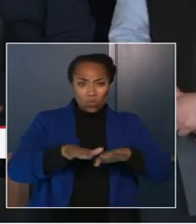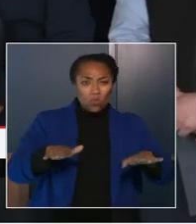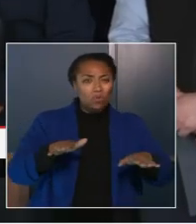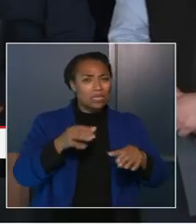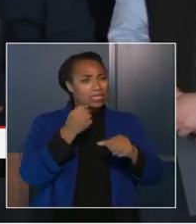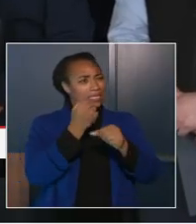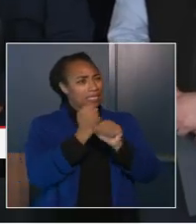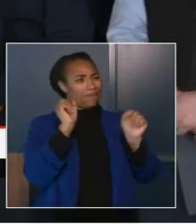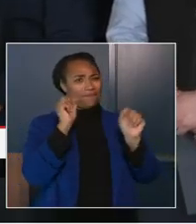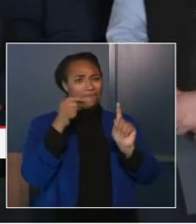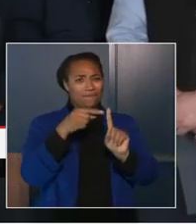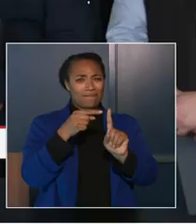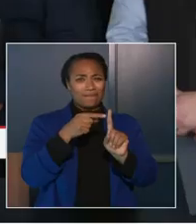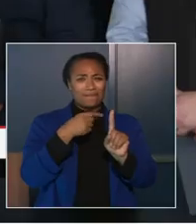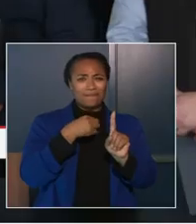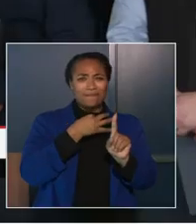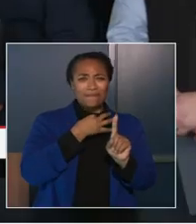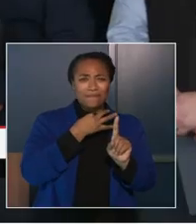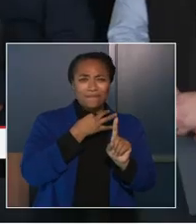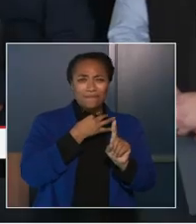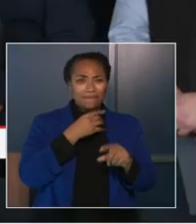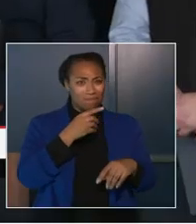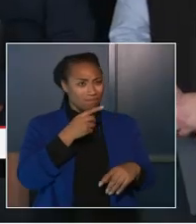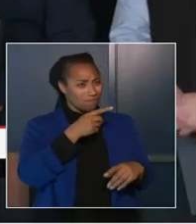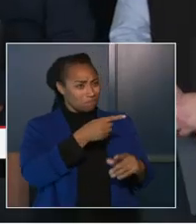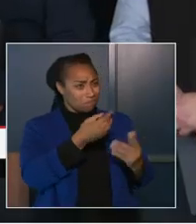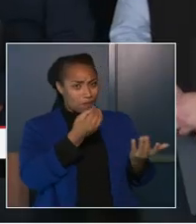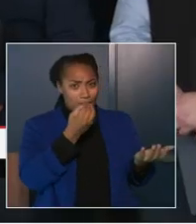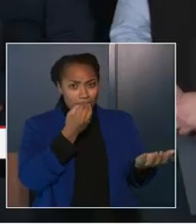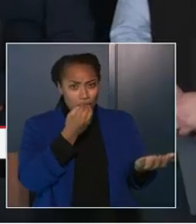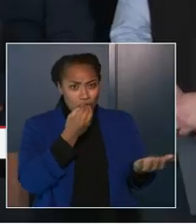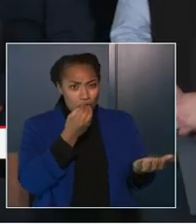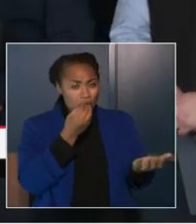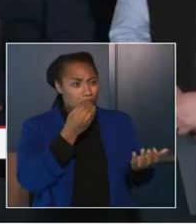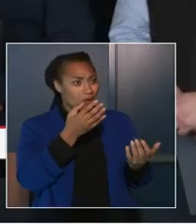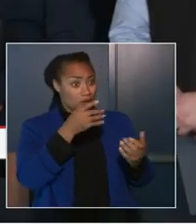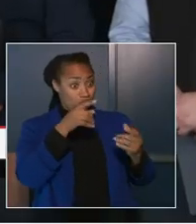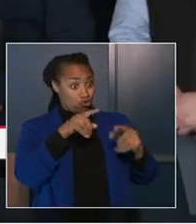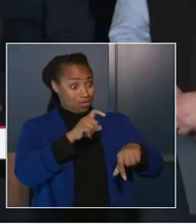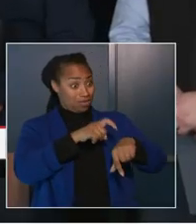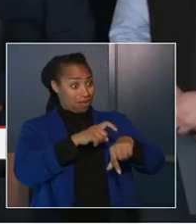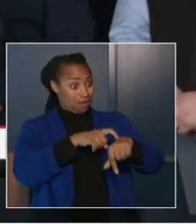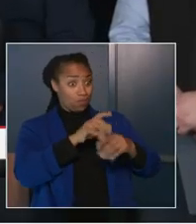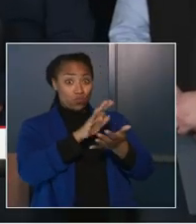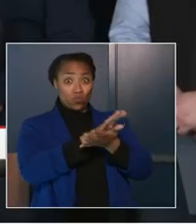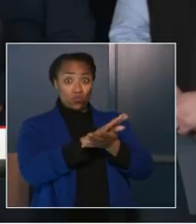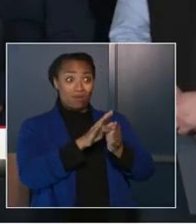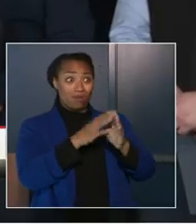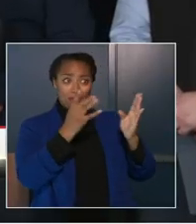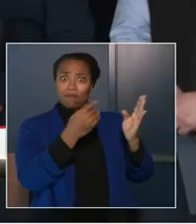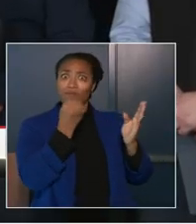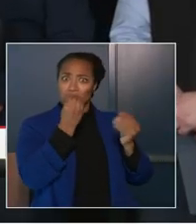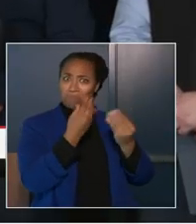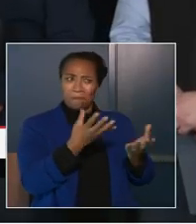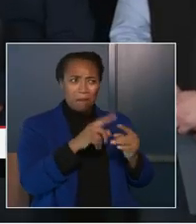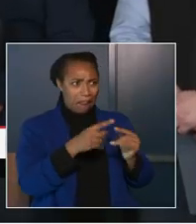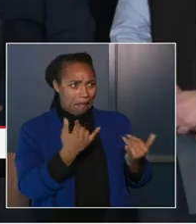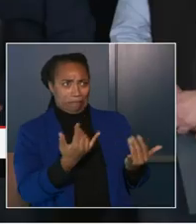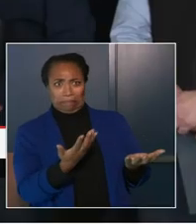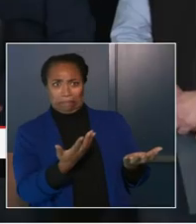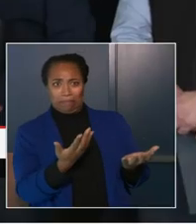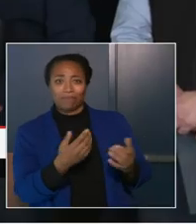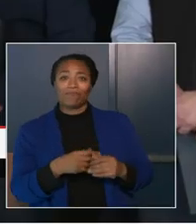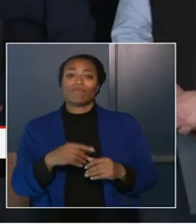We make decisions about schools that are based on the academic requirements